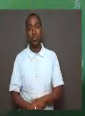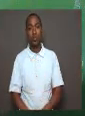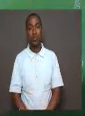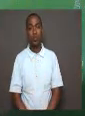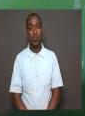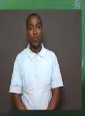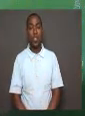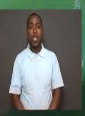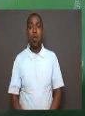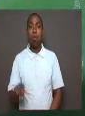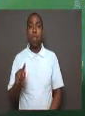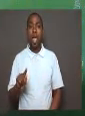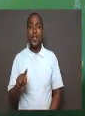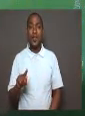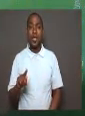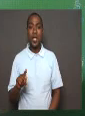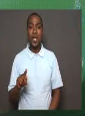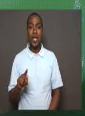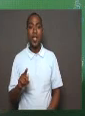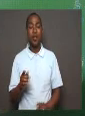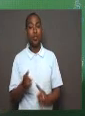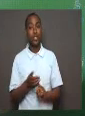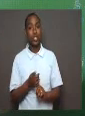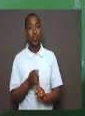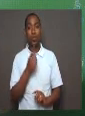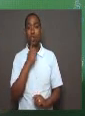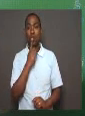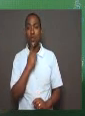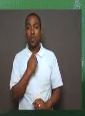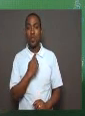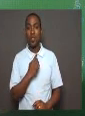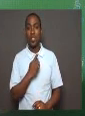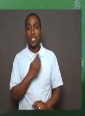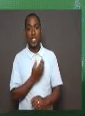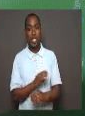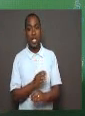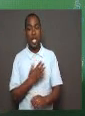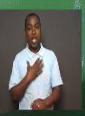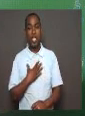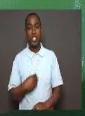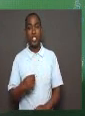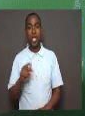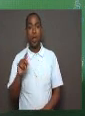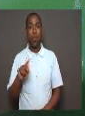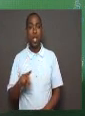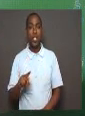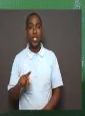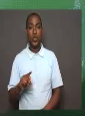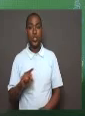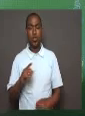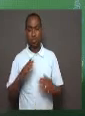Plasma carries red cells, white cells, and platelets throughout the